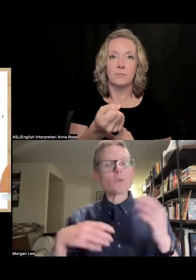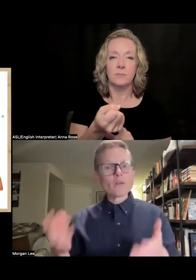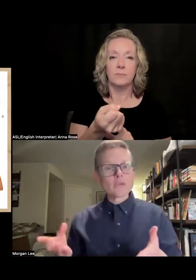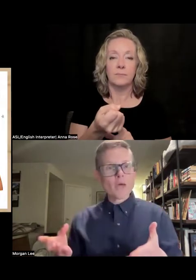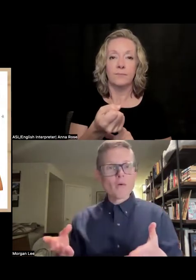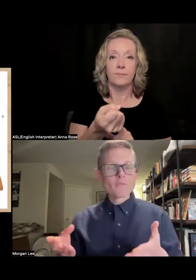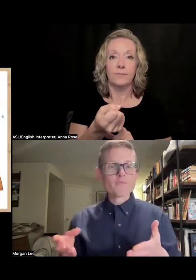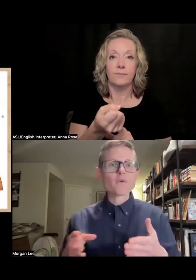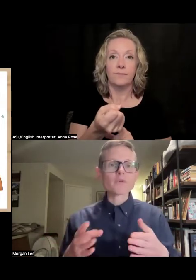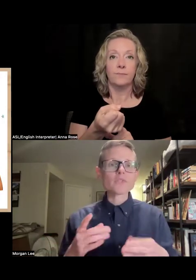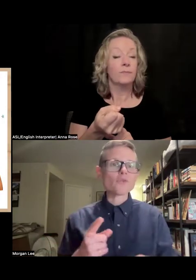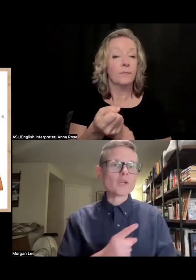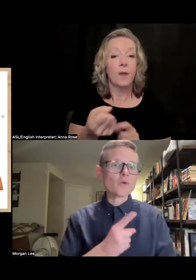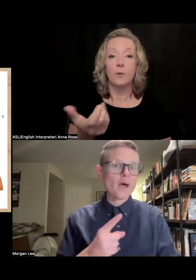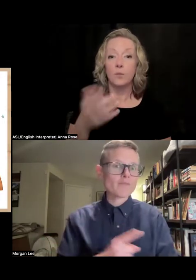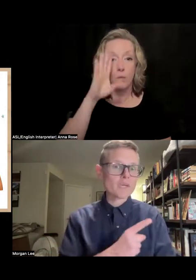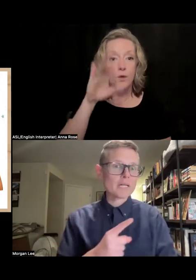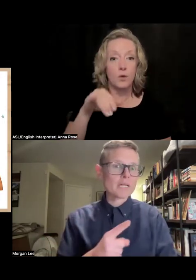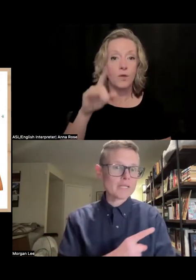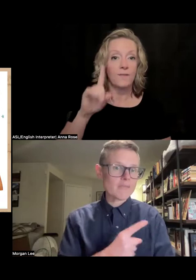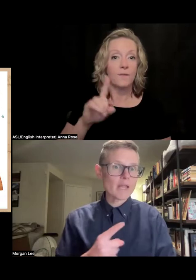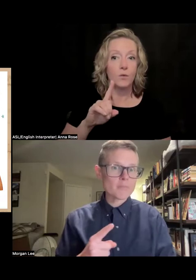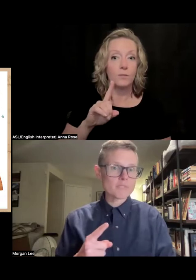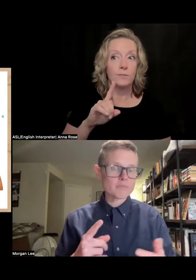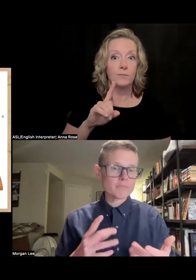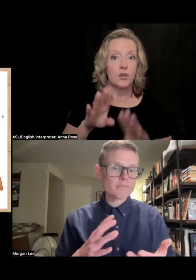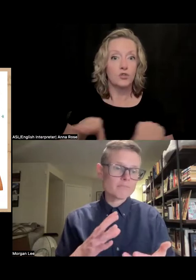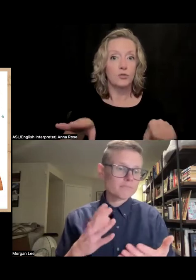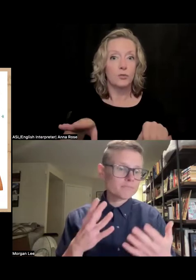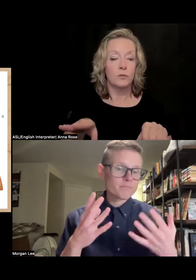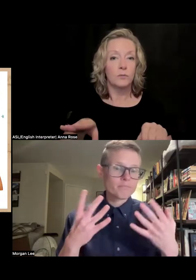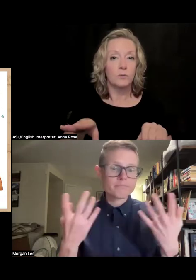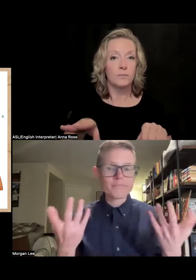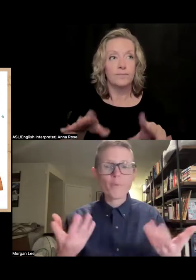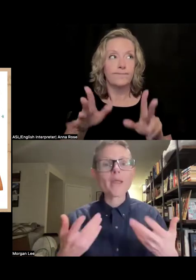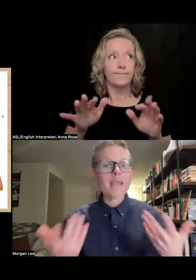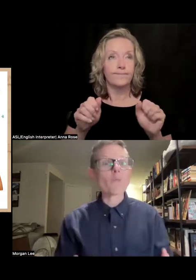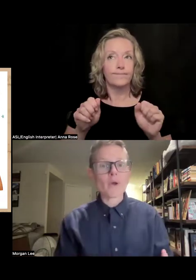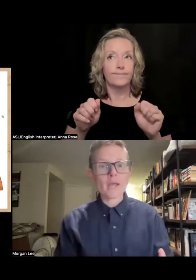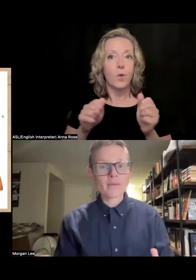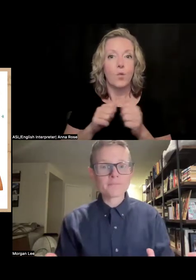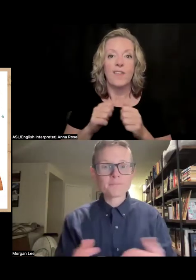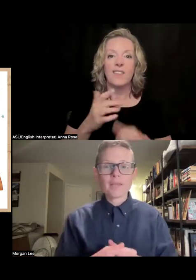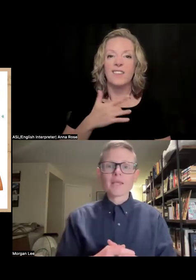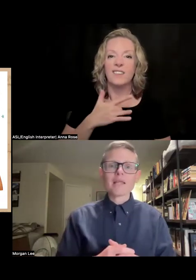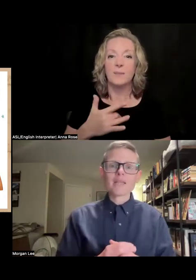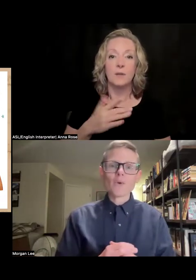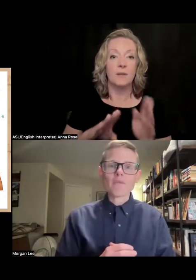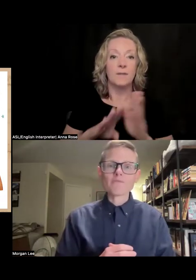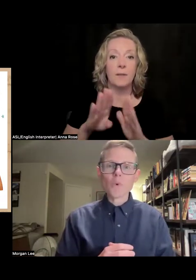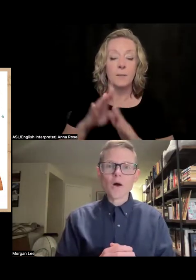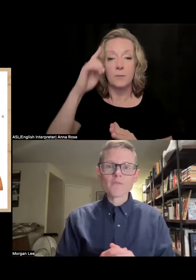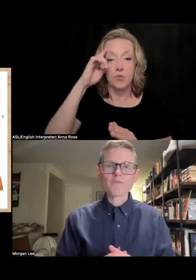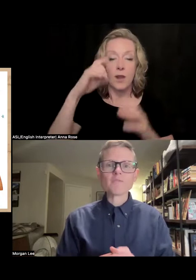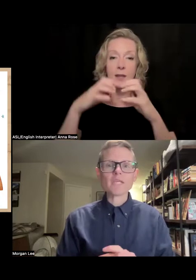And so we also know for children who have typically developed brain networking that you